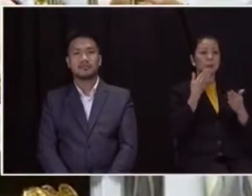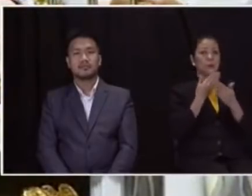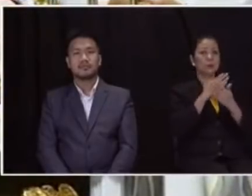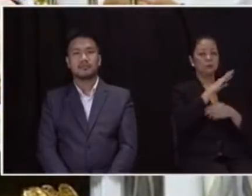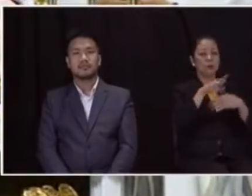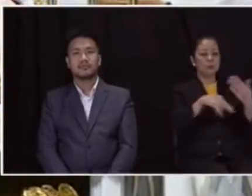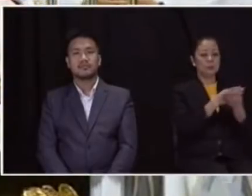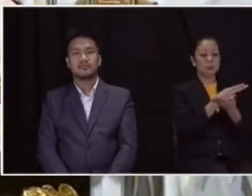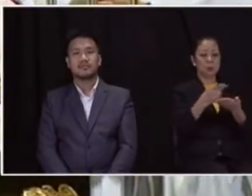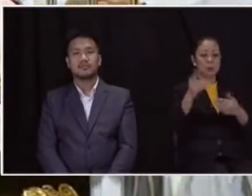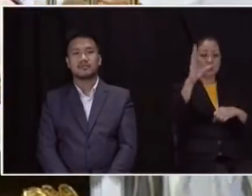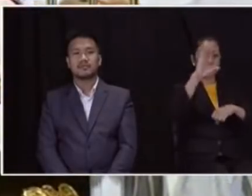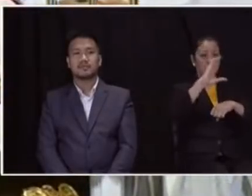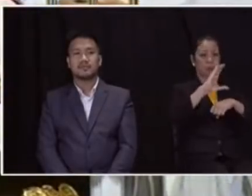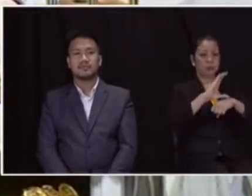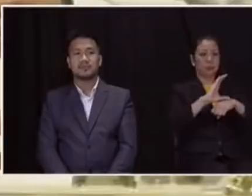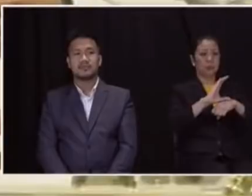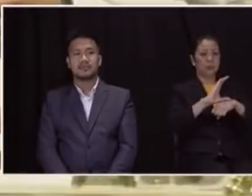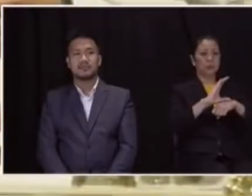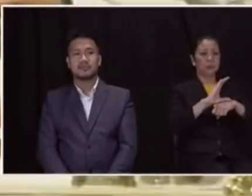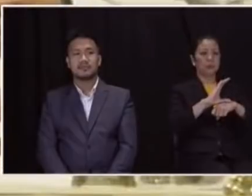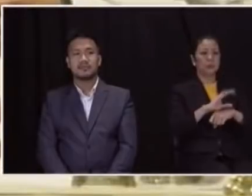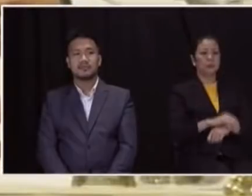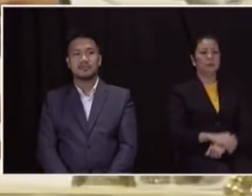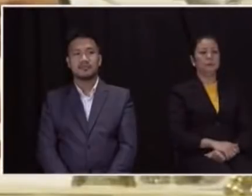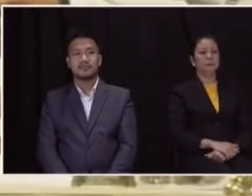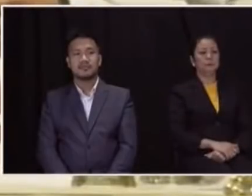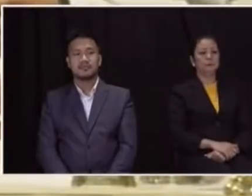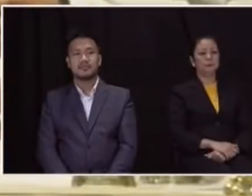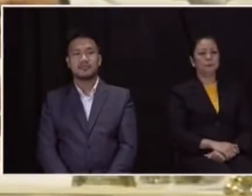the good of all his holy church.